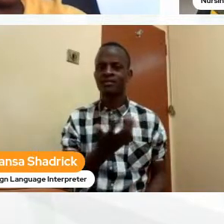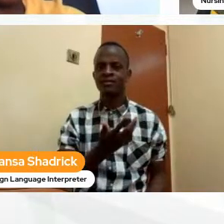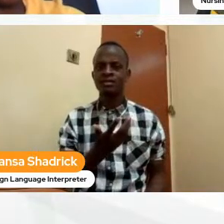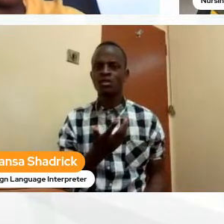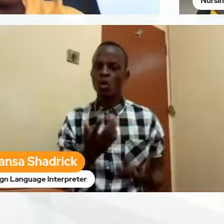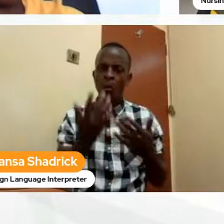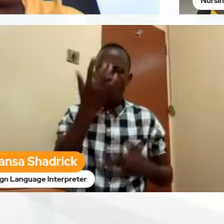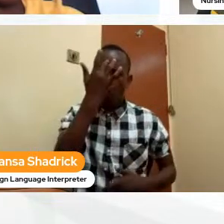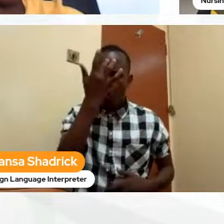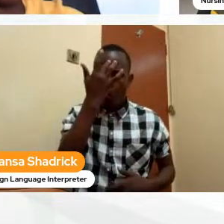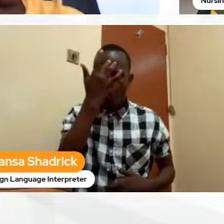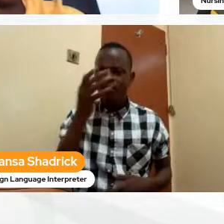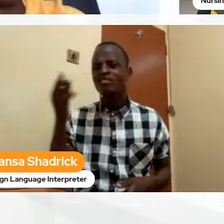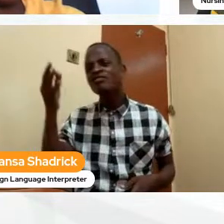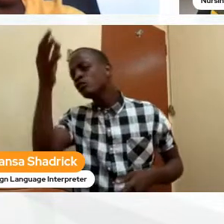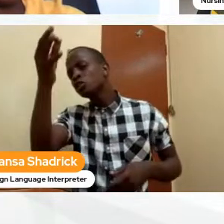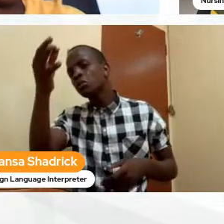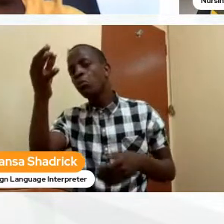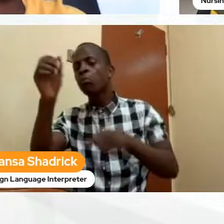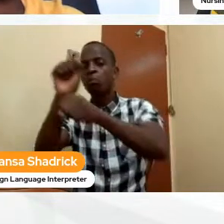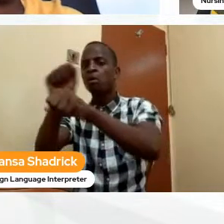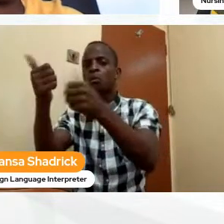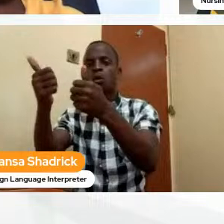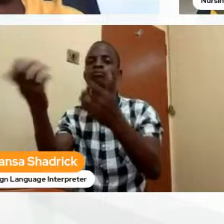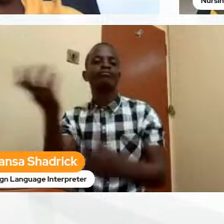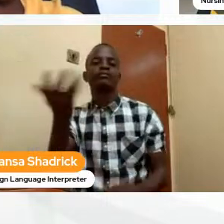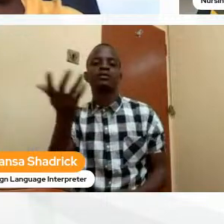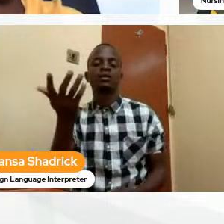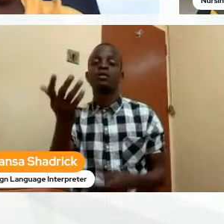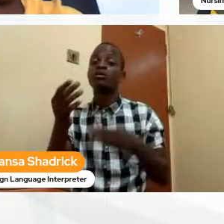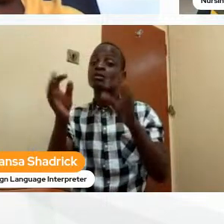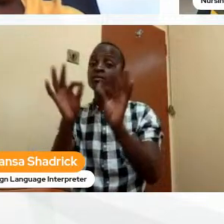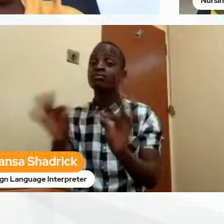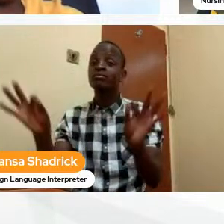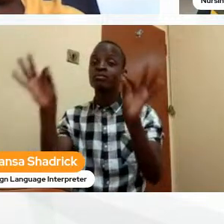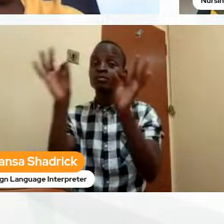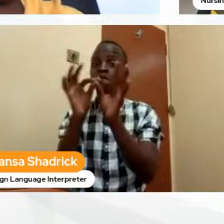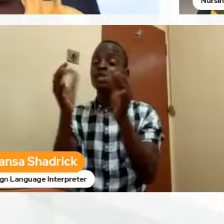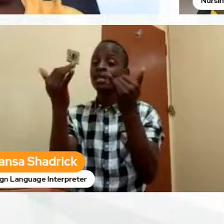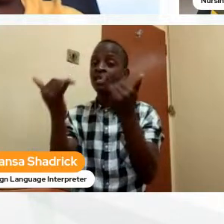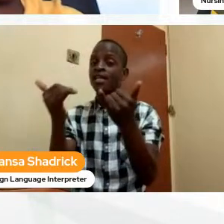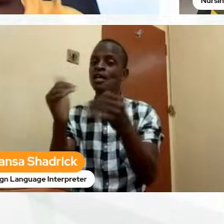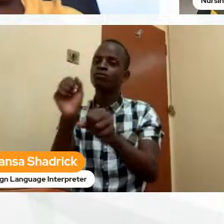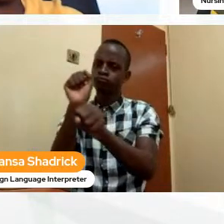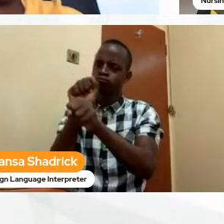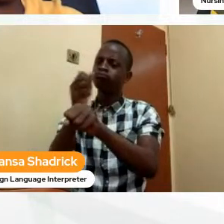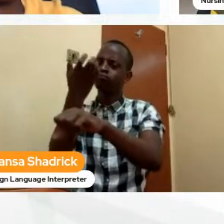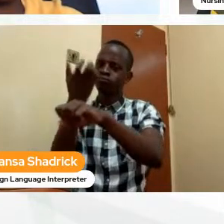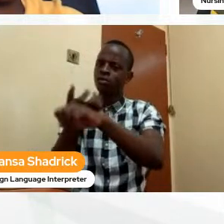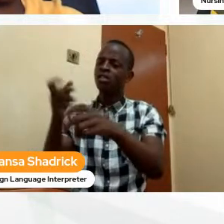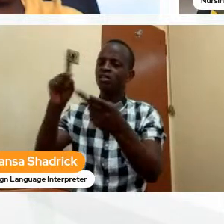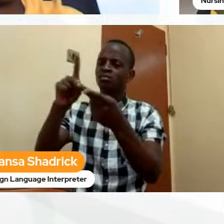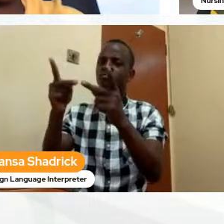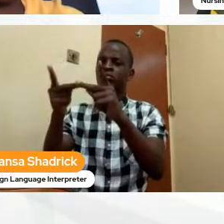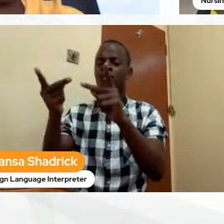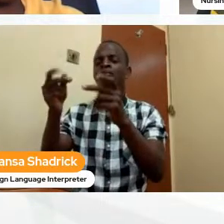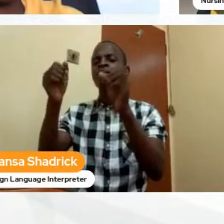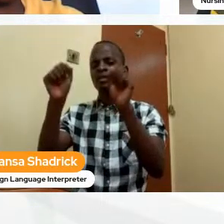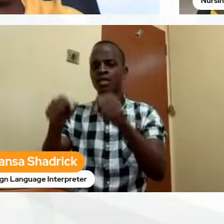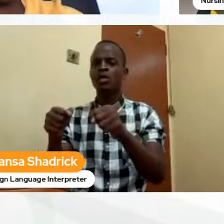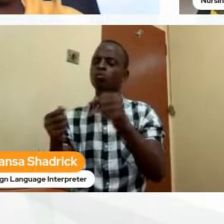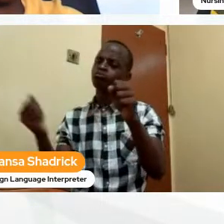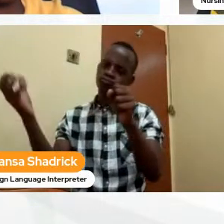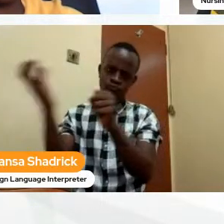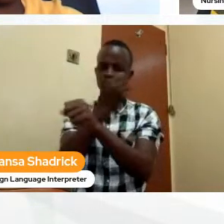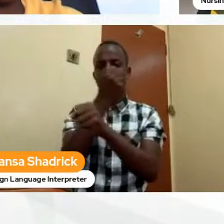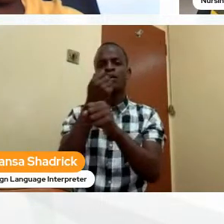you are not going to be a leader tomorrow. So that's why you have to come as a partner and be part of these champions that